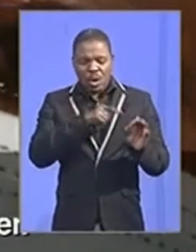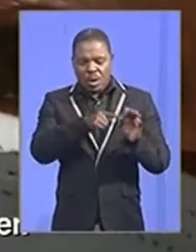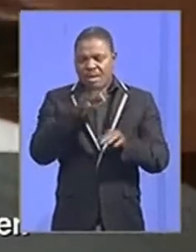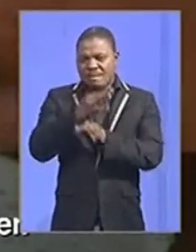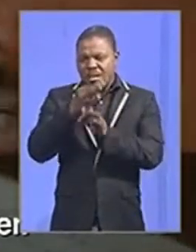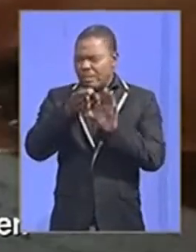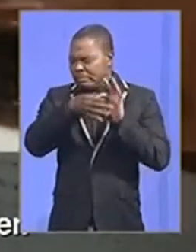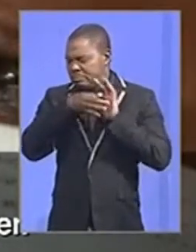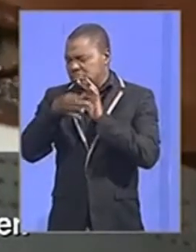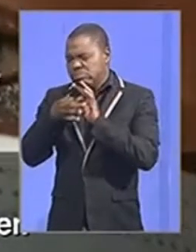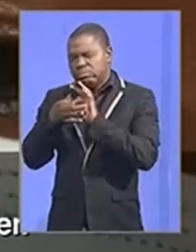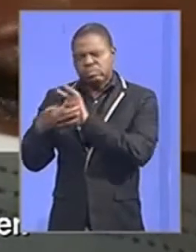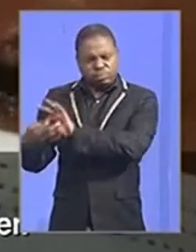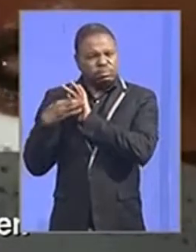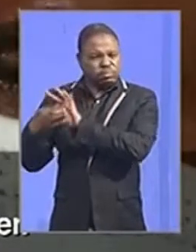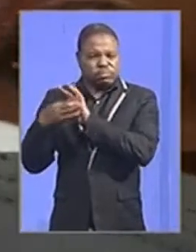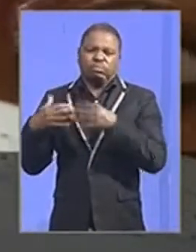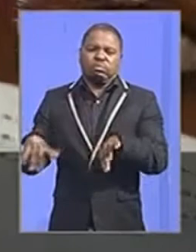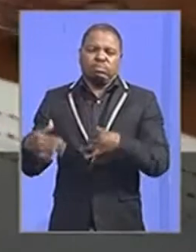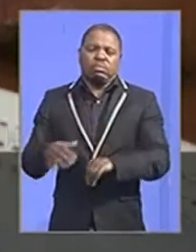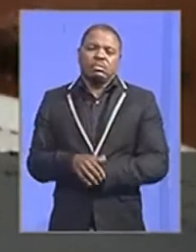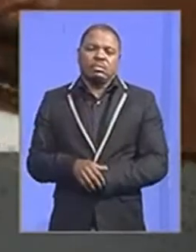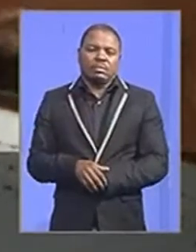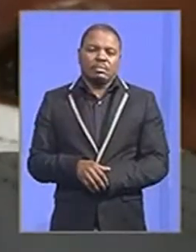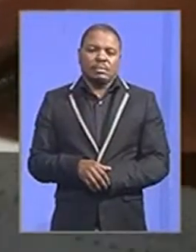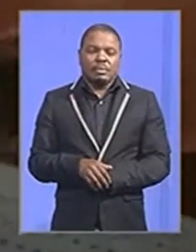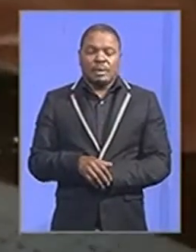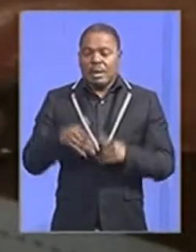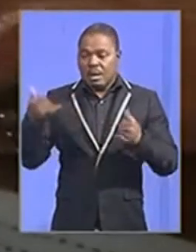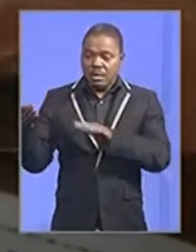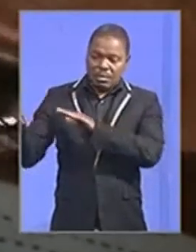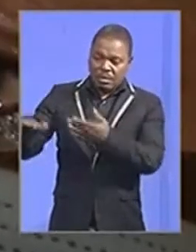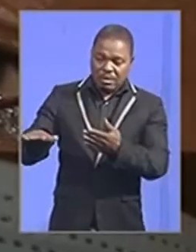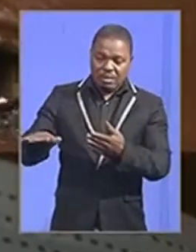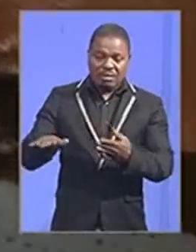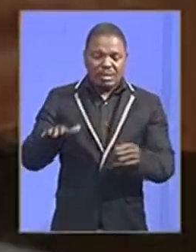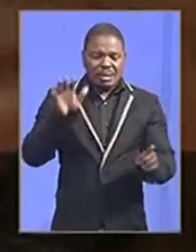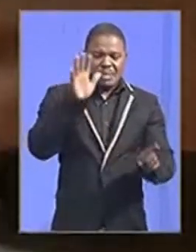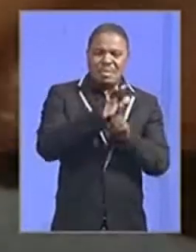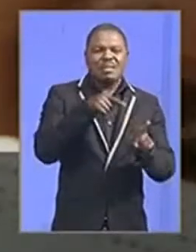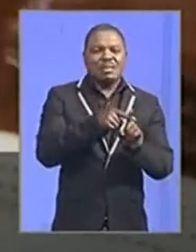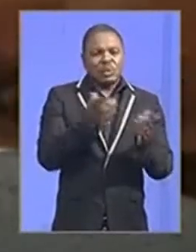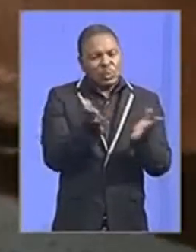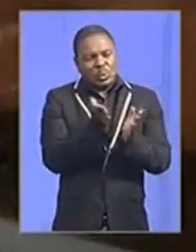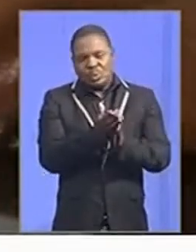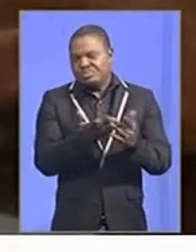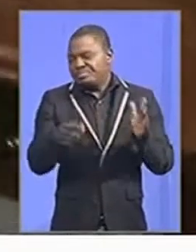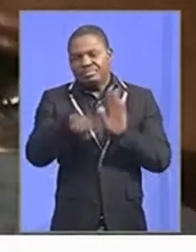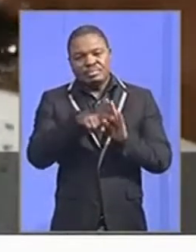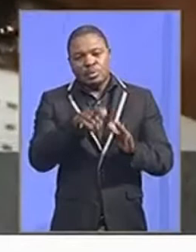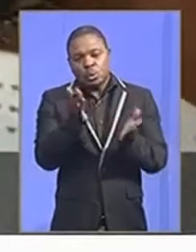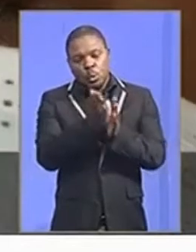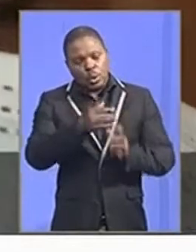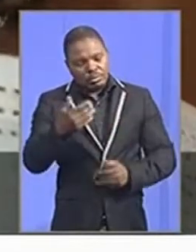hae, very close. So im affectile le ko sekolong. Ko sekolong ke ba mpitsa ba mplela ngwana ha